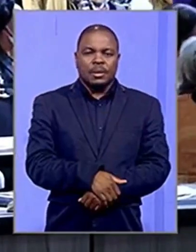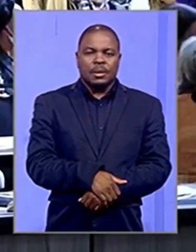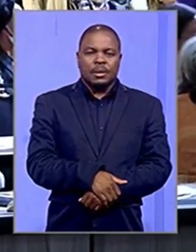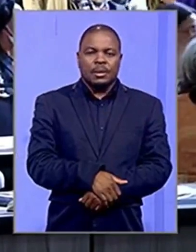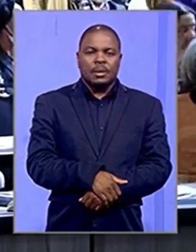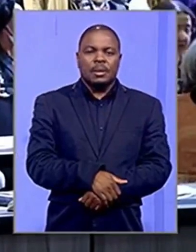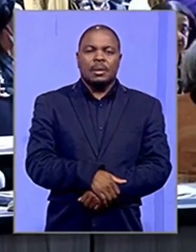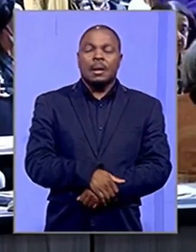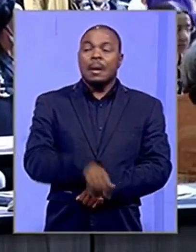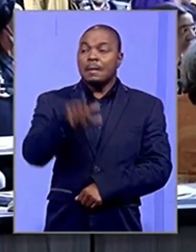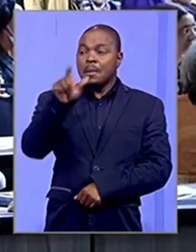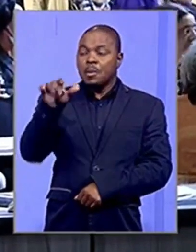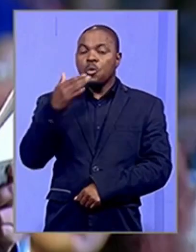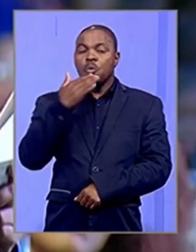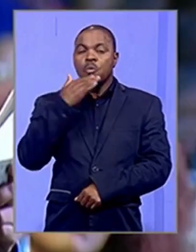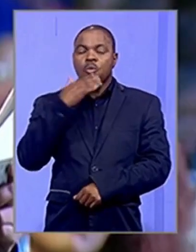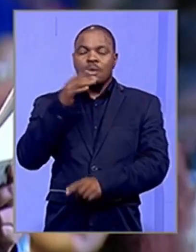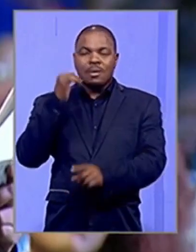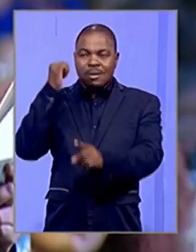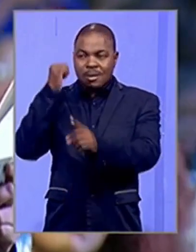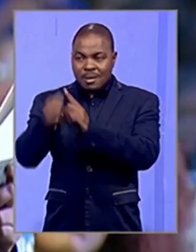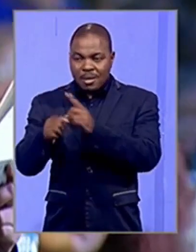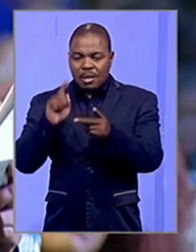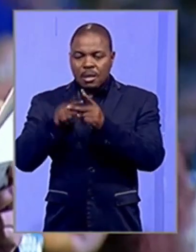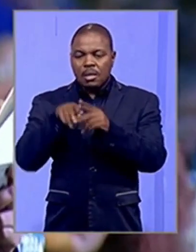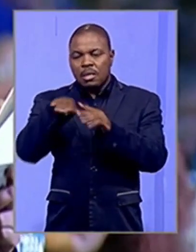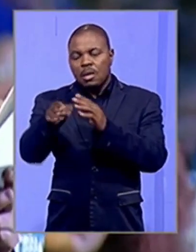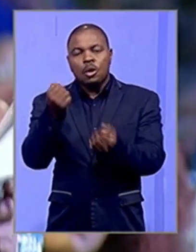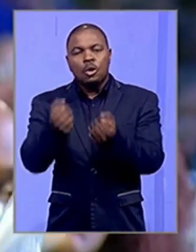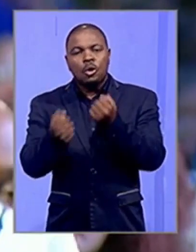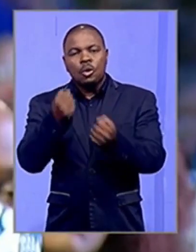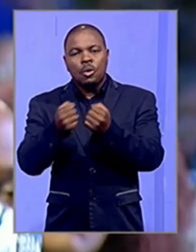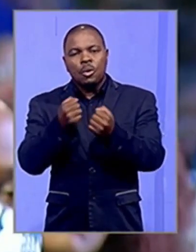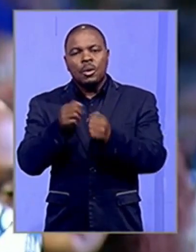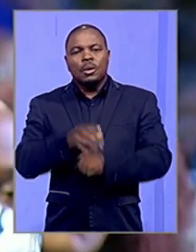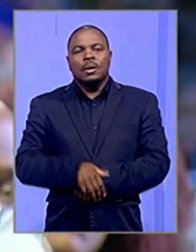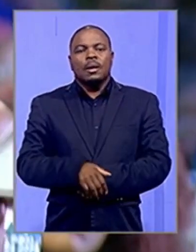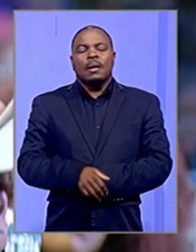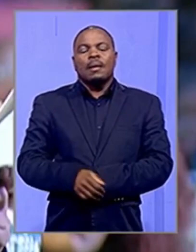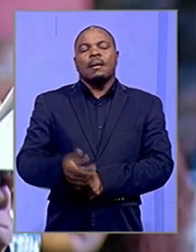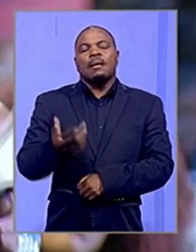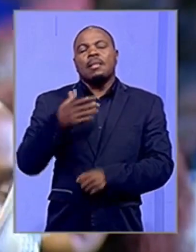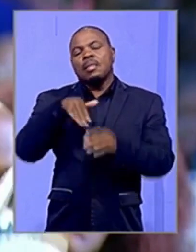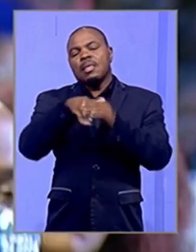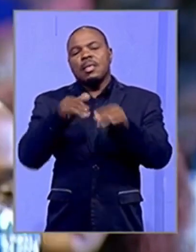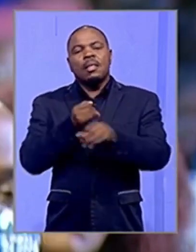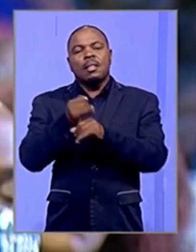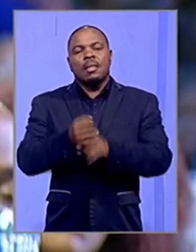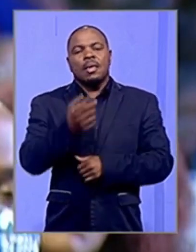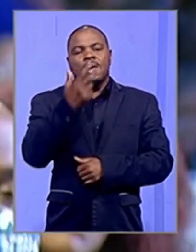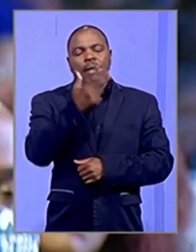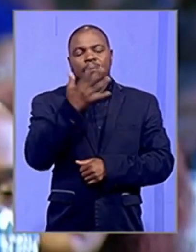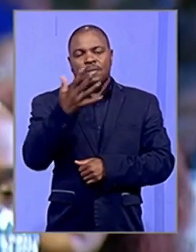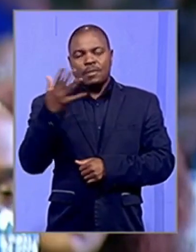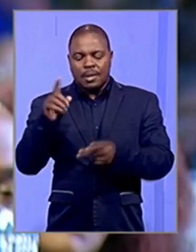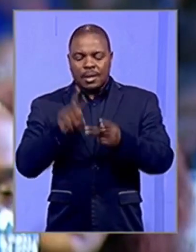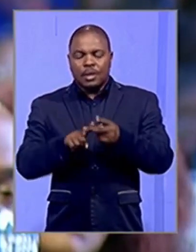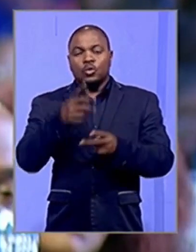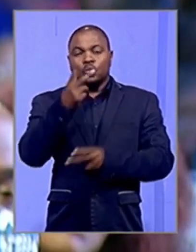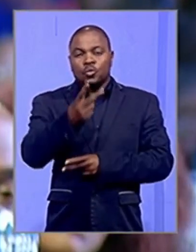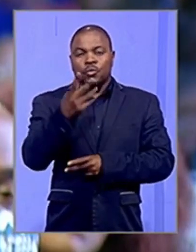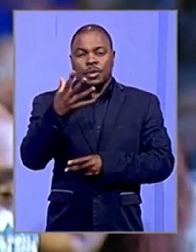Rapers and murderers being released on bail, 855 women and 243